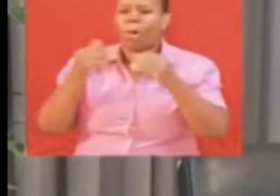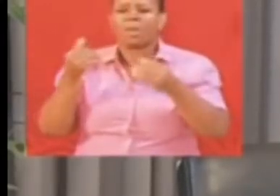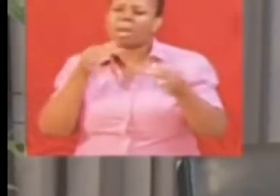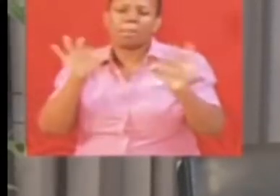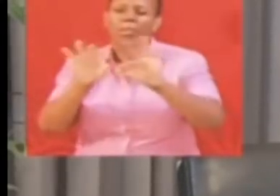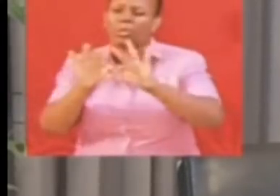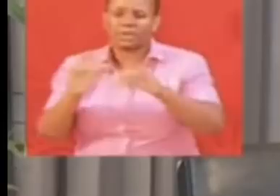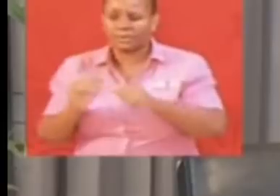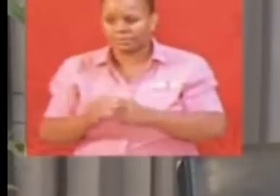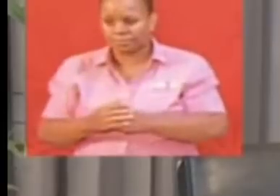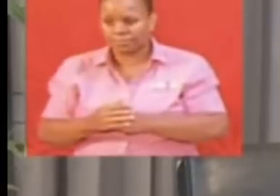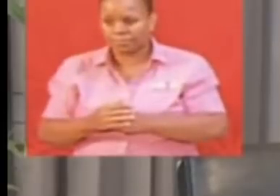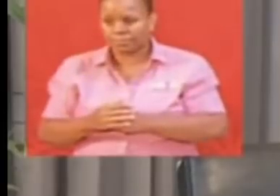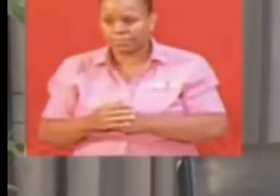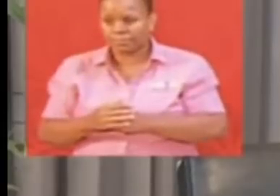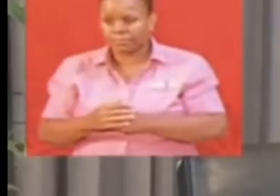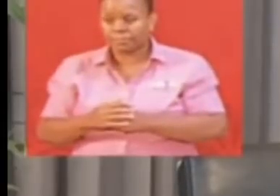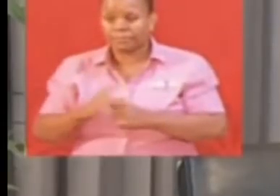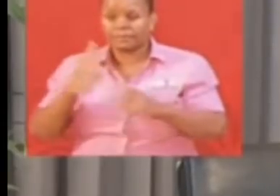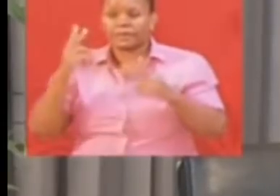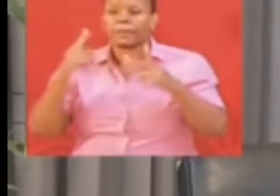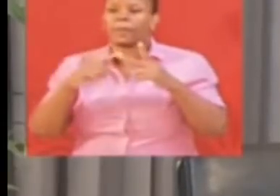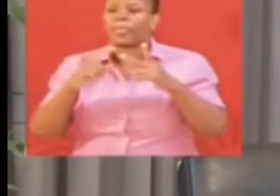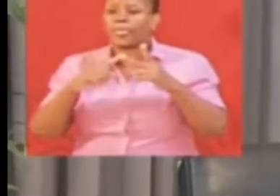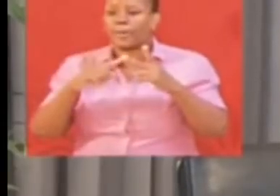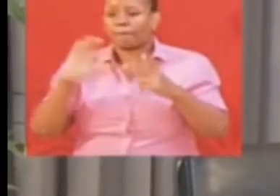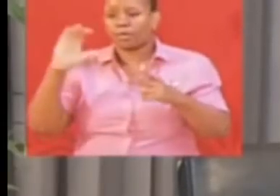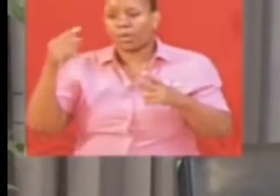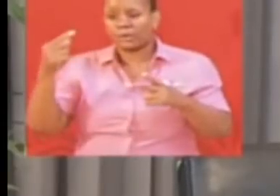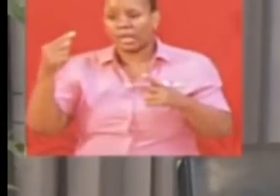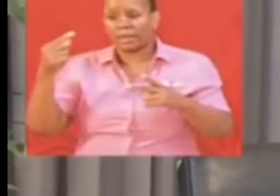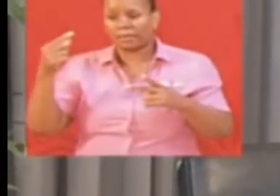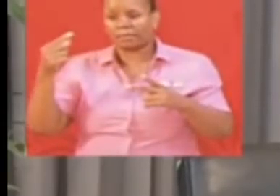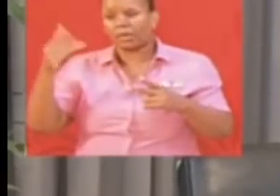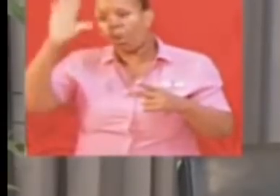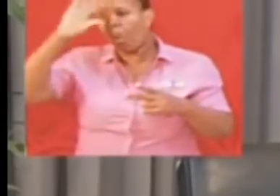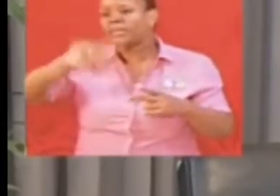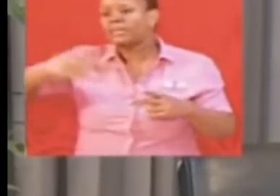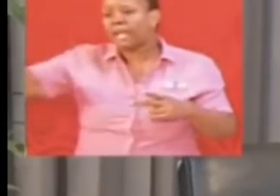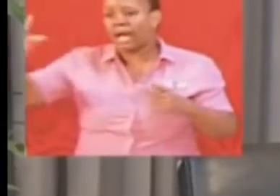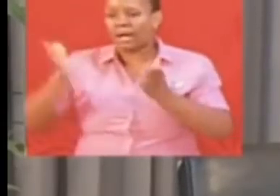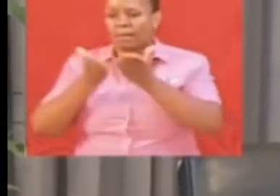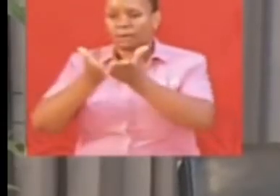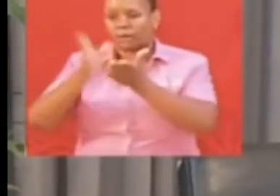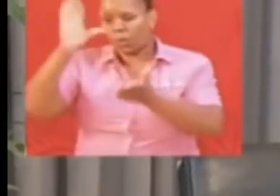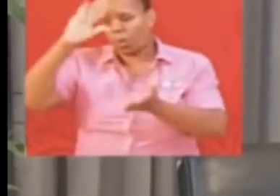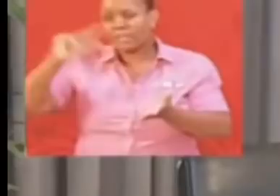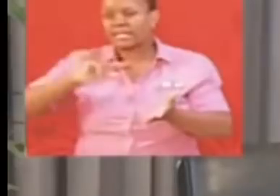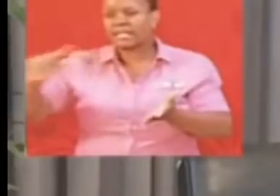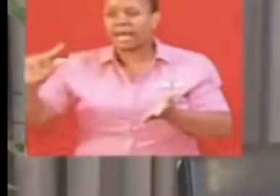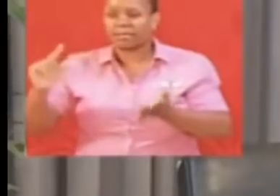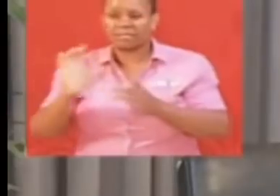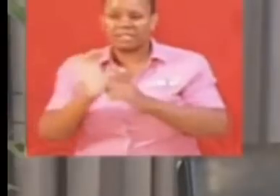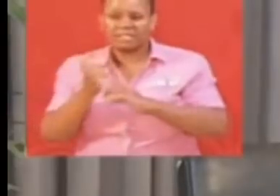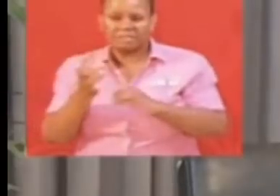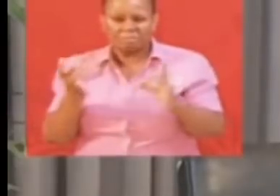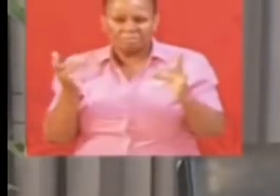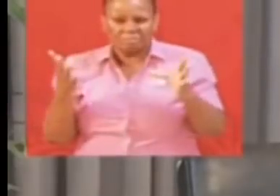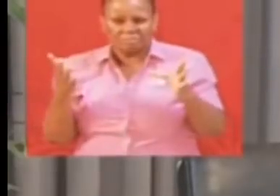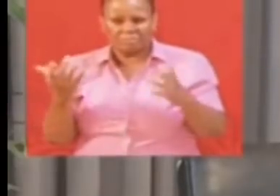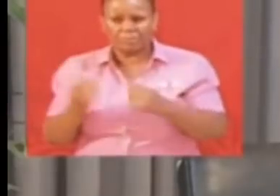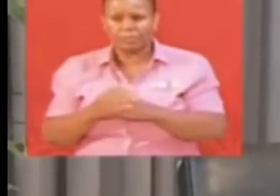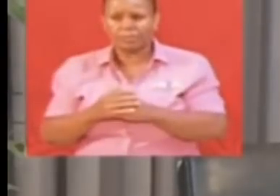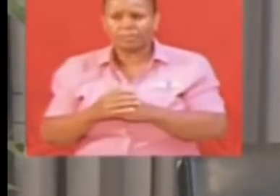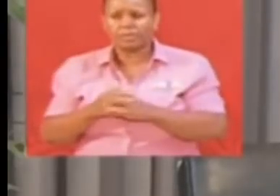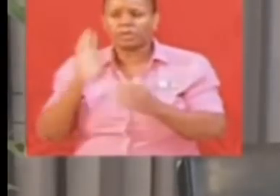frequently. With regards to the Coast Guard, I'm not aware that there was any conditions. However, I will liaise with Ministry of